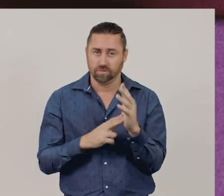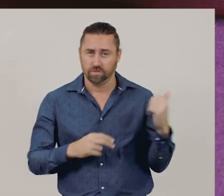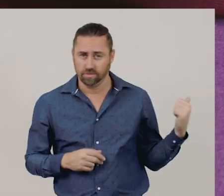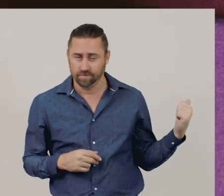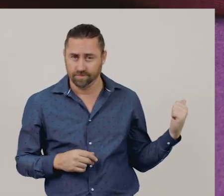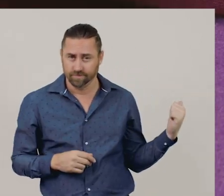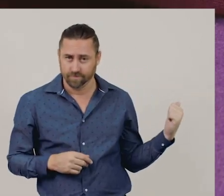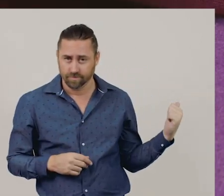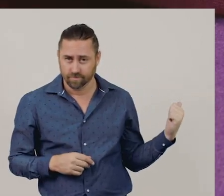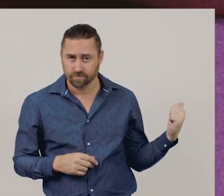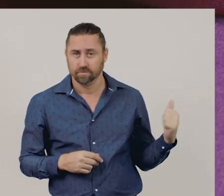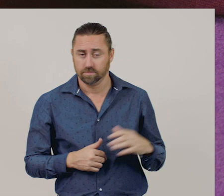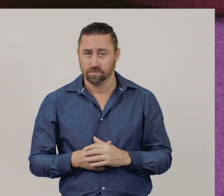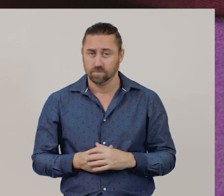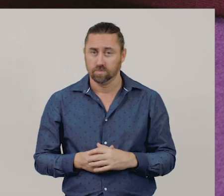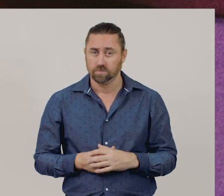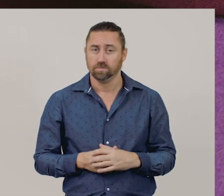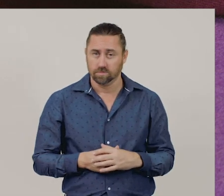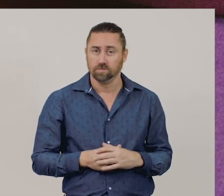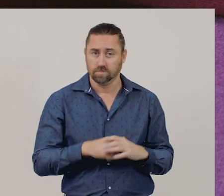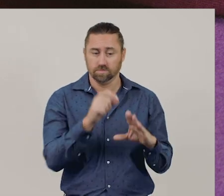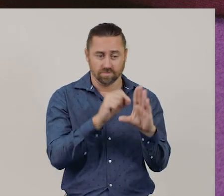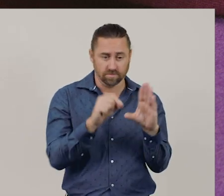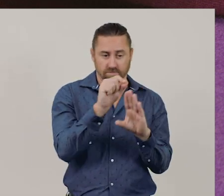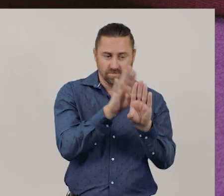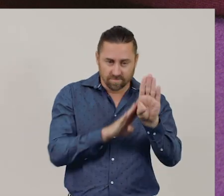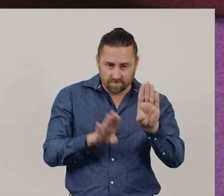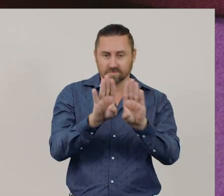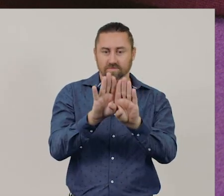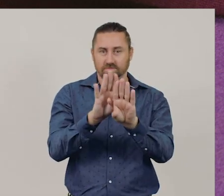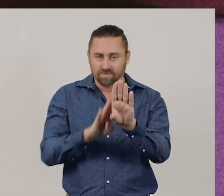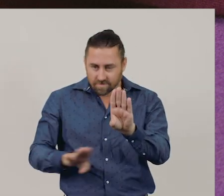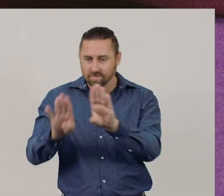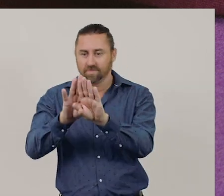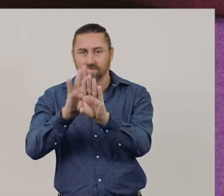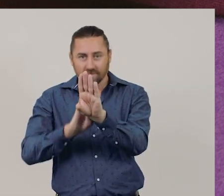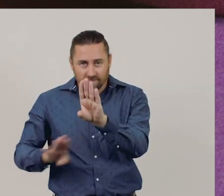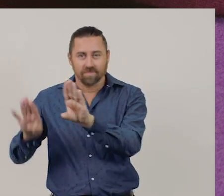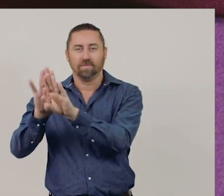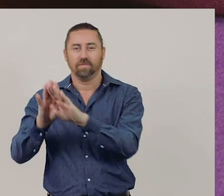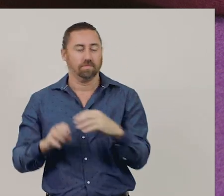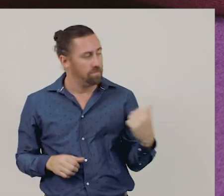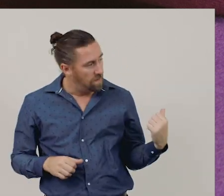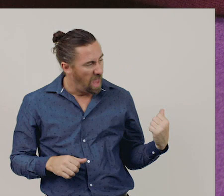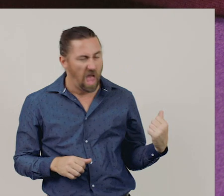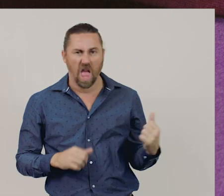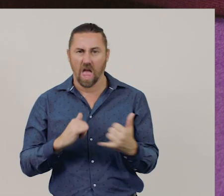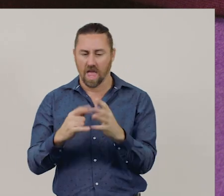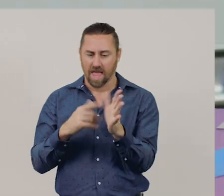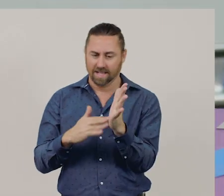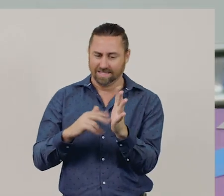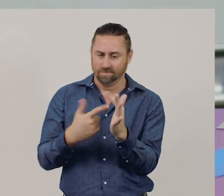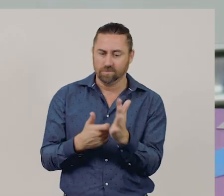So I drew it here and I moved it and I drew it again and again. Did you notice that they have translational